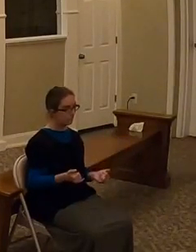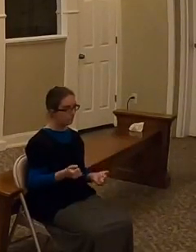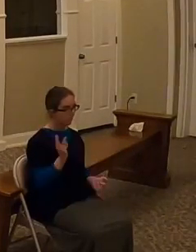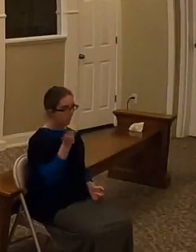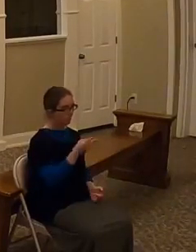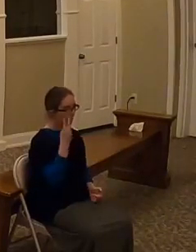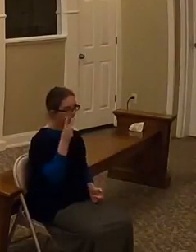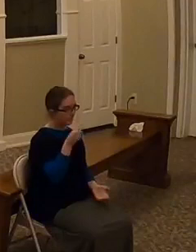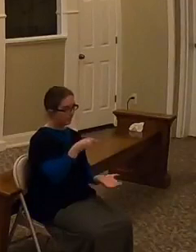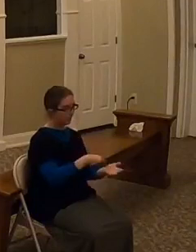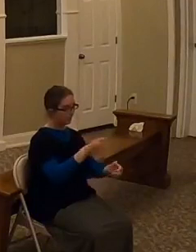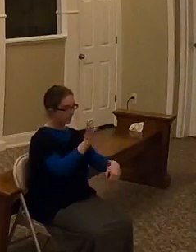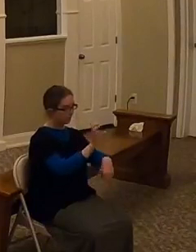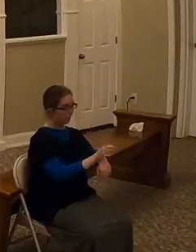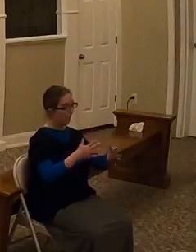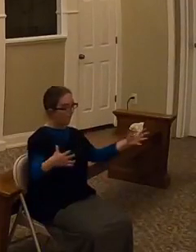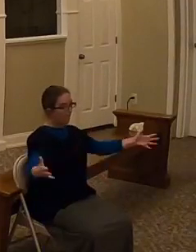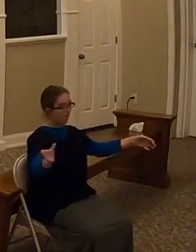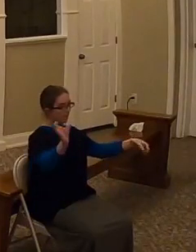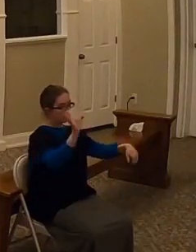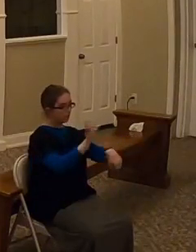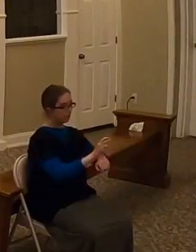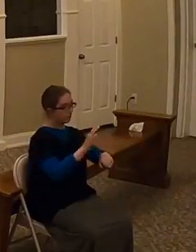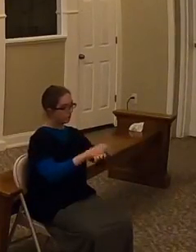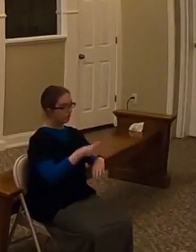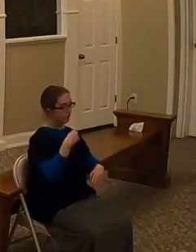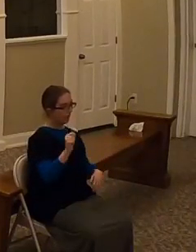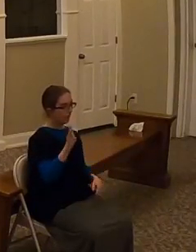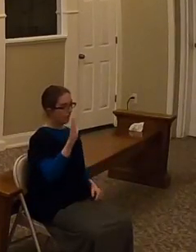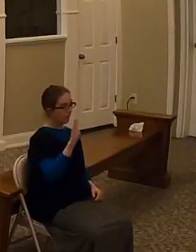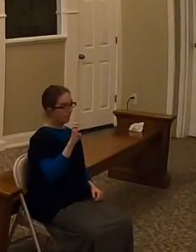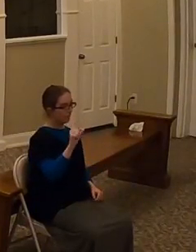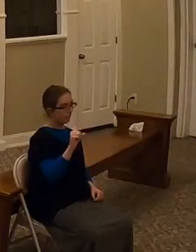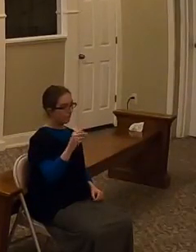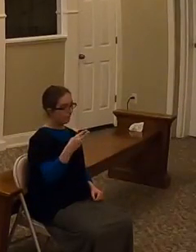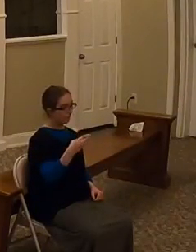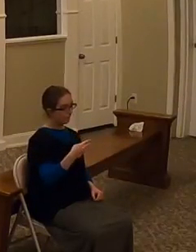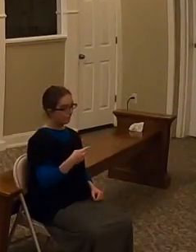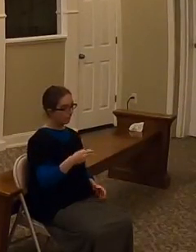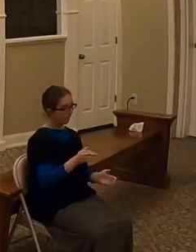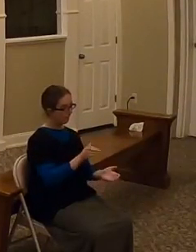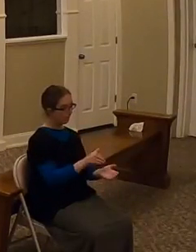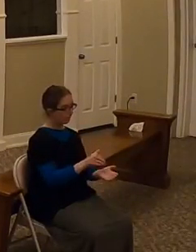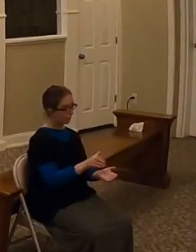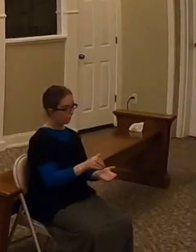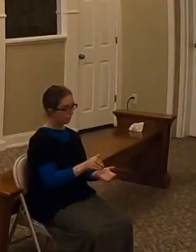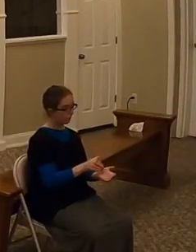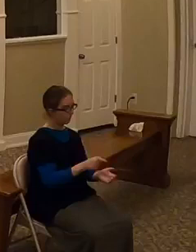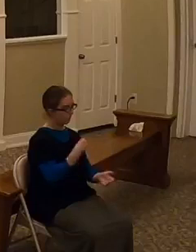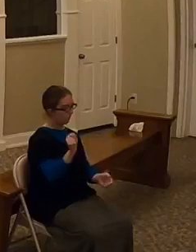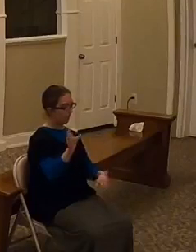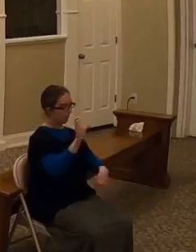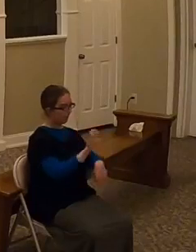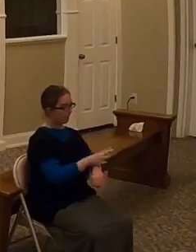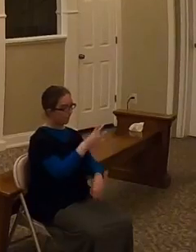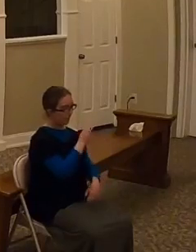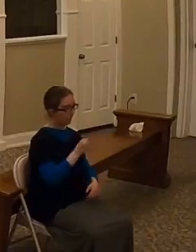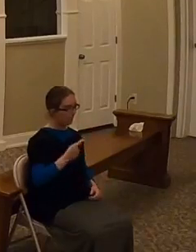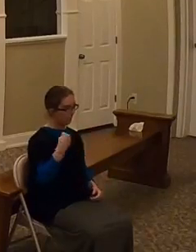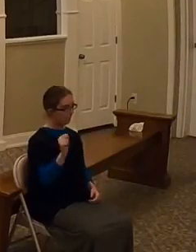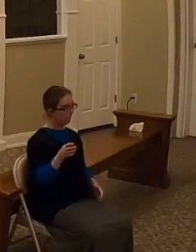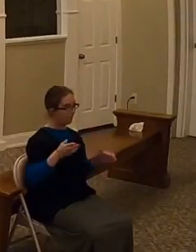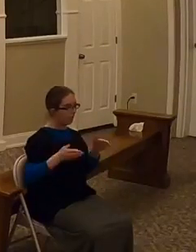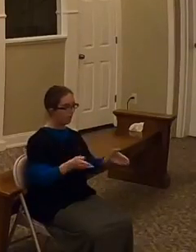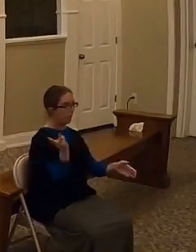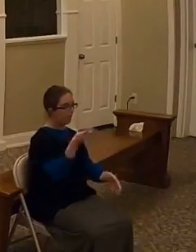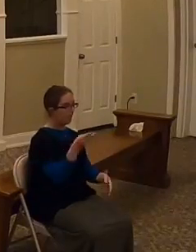we see this church, big church, right there on the beachfront. And between the church and the road